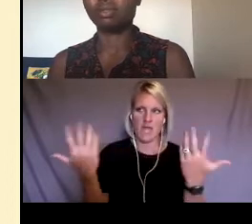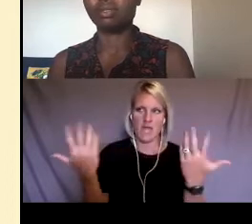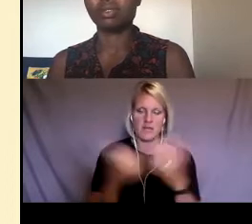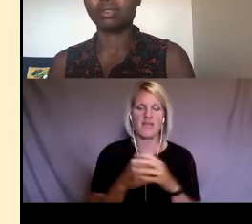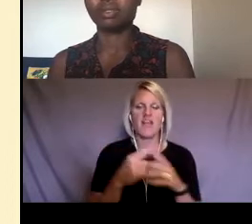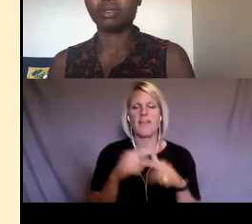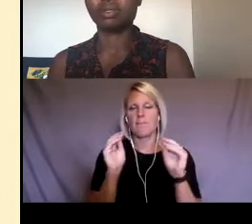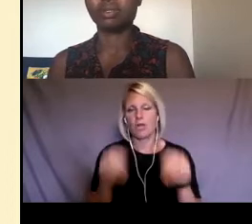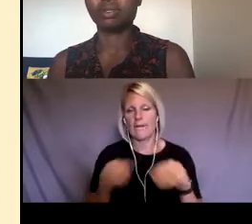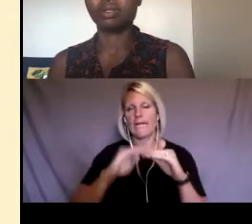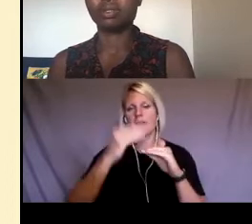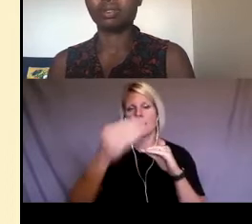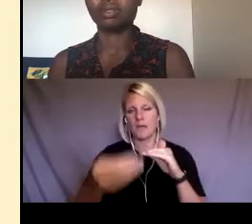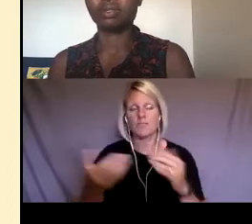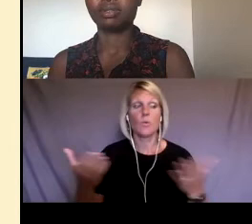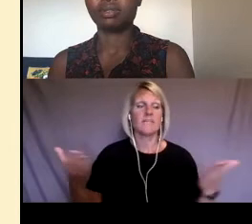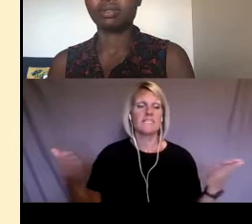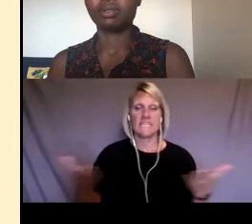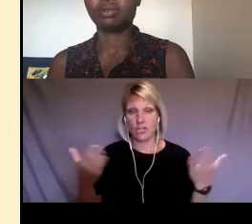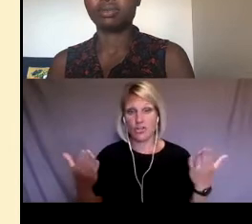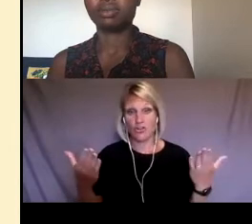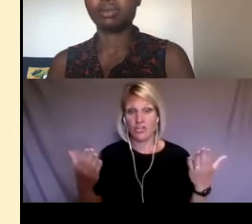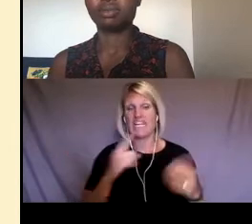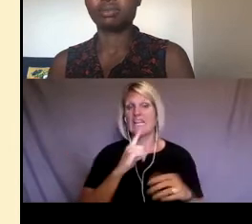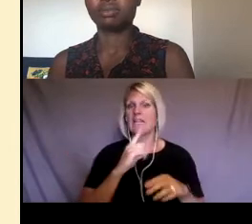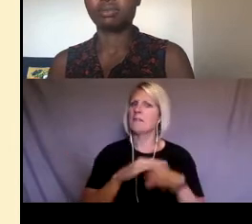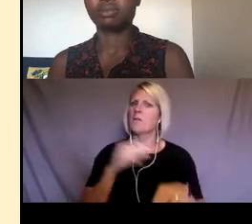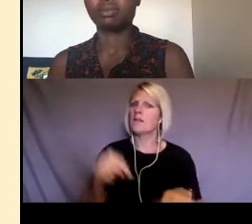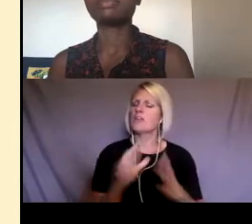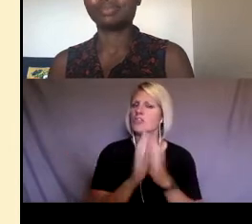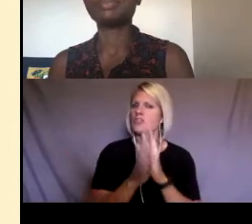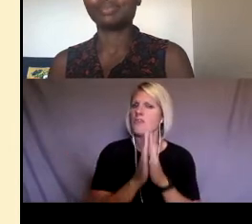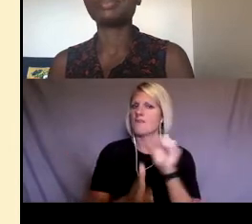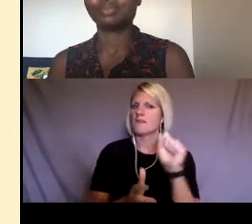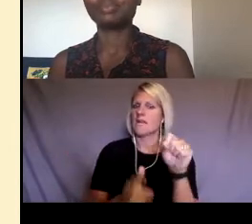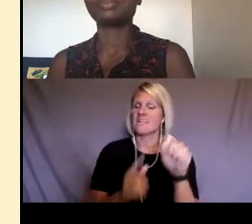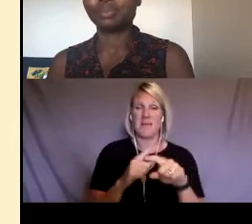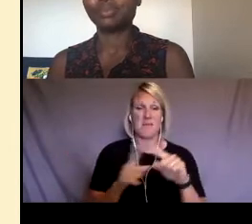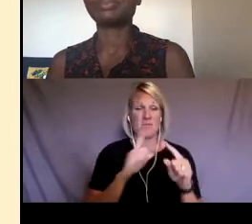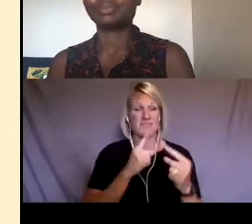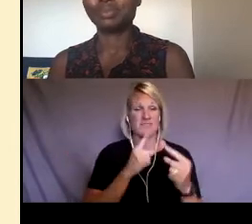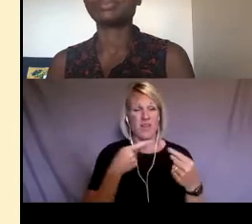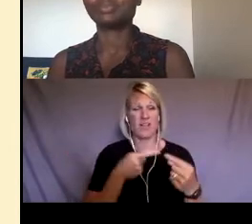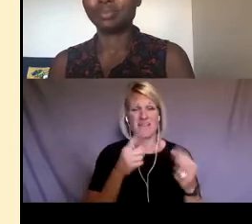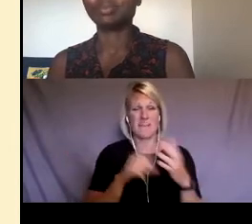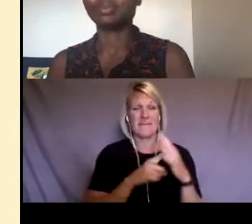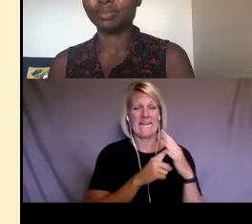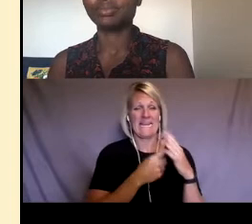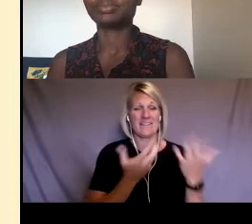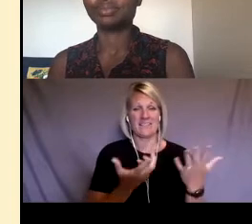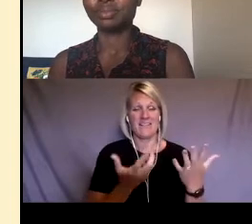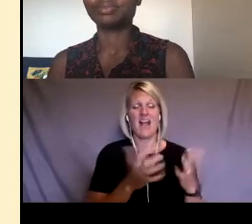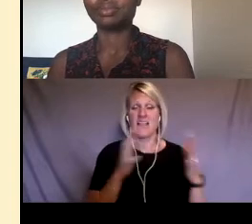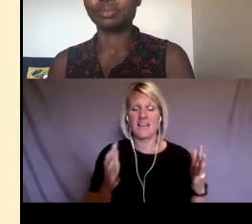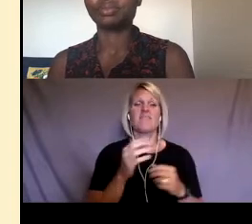It definitely is slowing down the traffic, but it was some struggles in the beginning, a lot of loud booms and things like that,